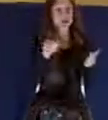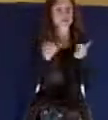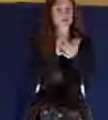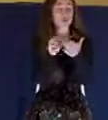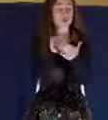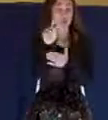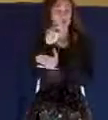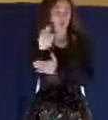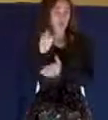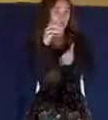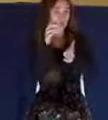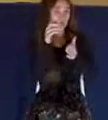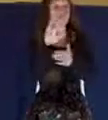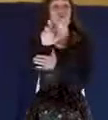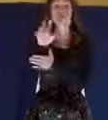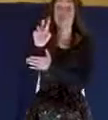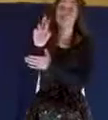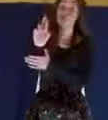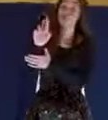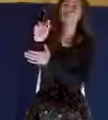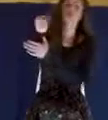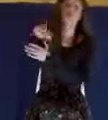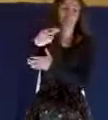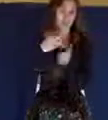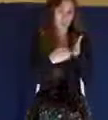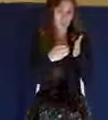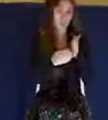our passage today, Ruth chapter 1,